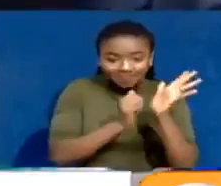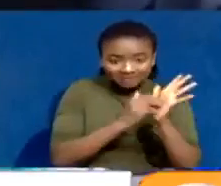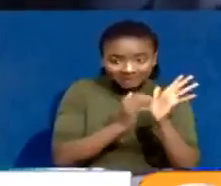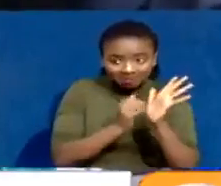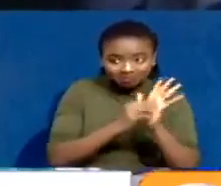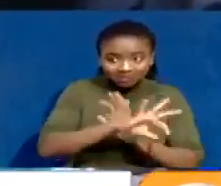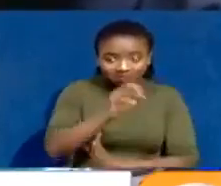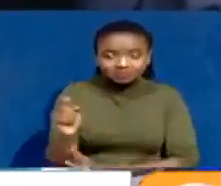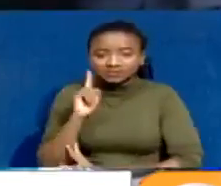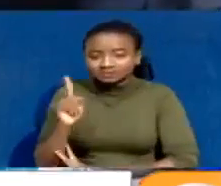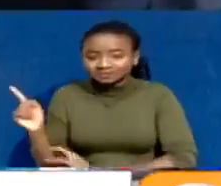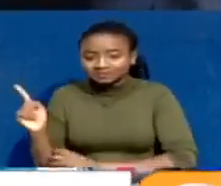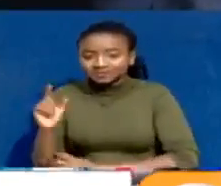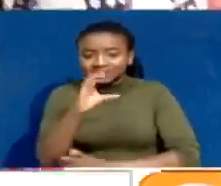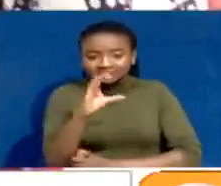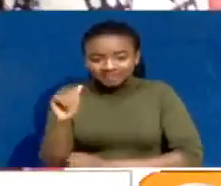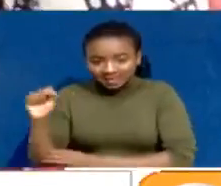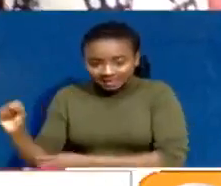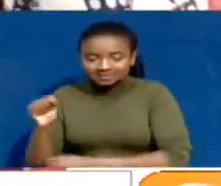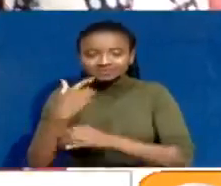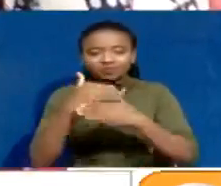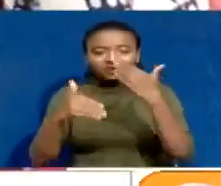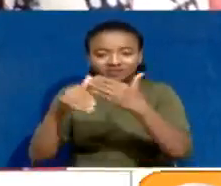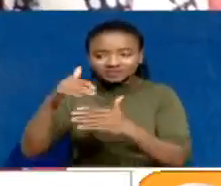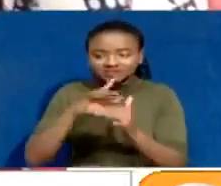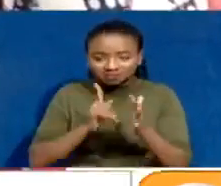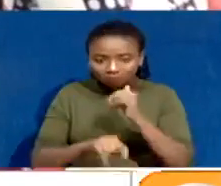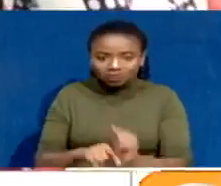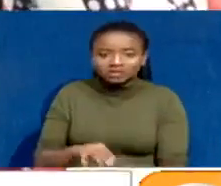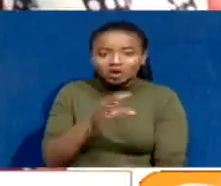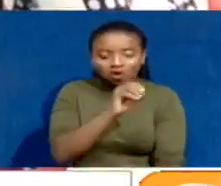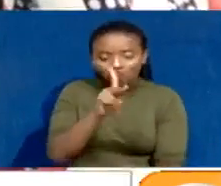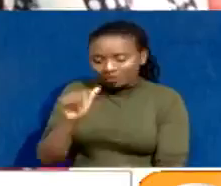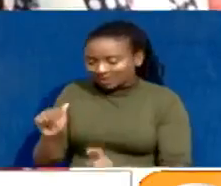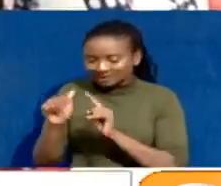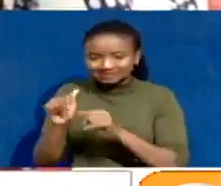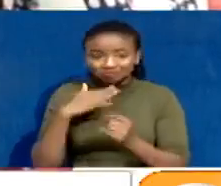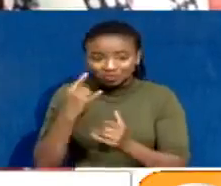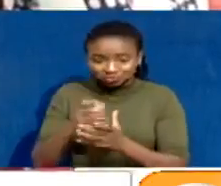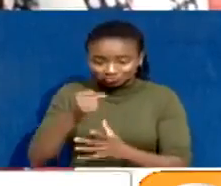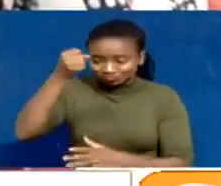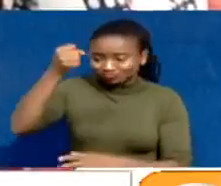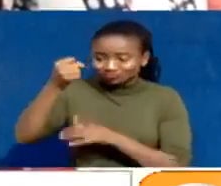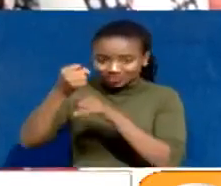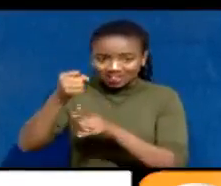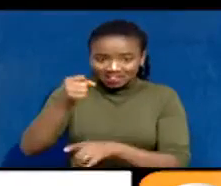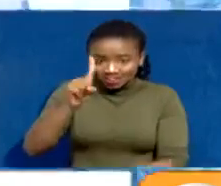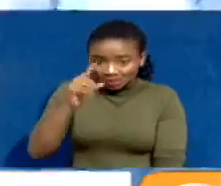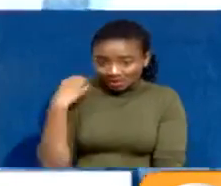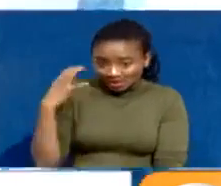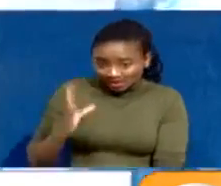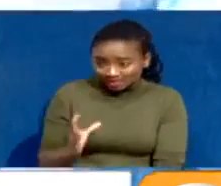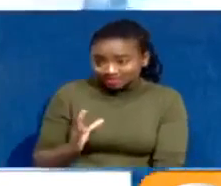CAS Wavinya Ndeti voiced her support for the One Kenya Alliance talks aimed at producing a single presidential candidate amongst